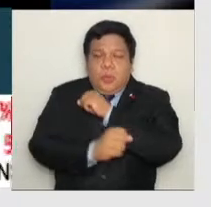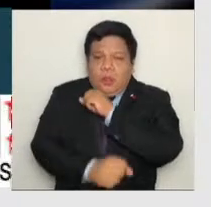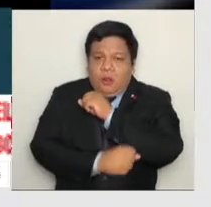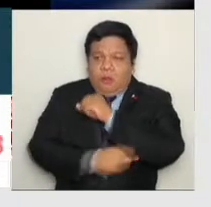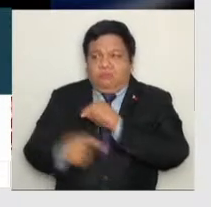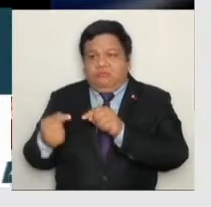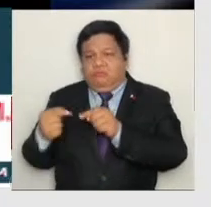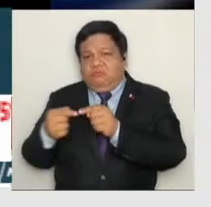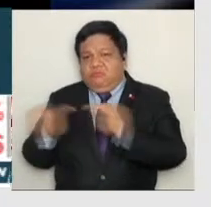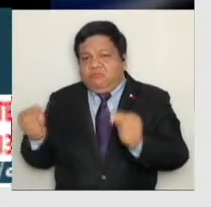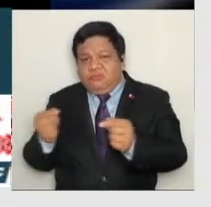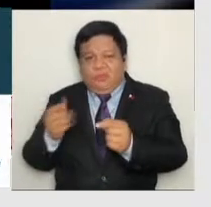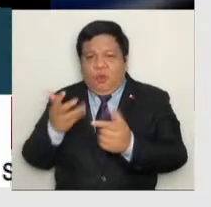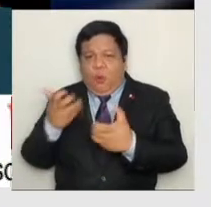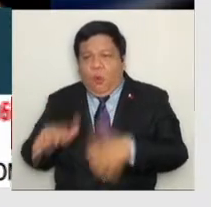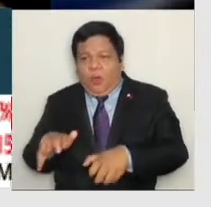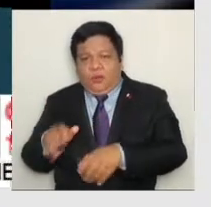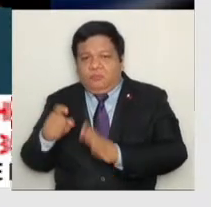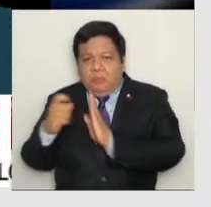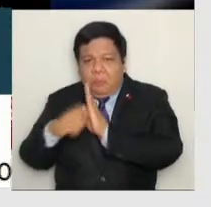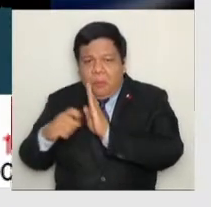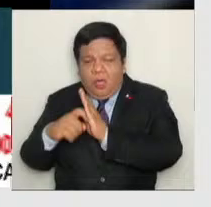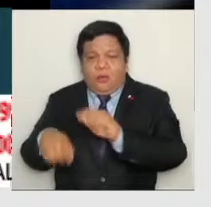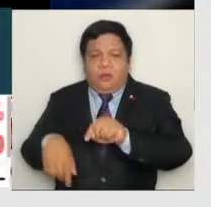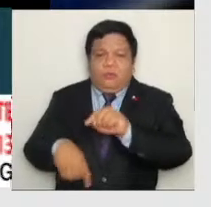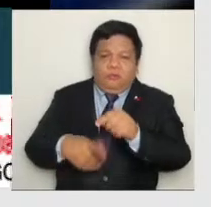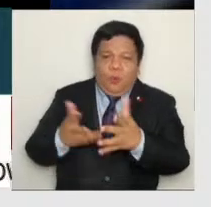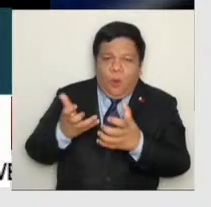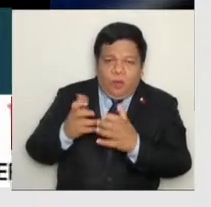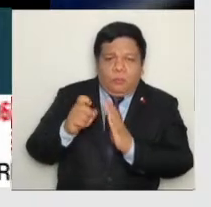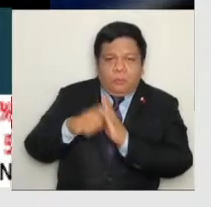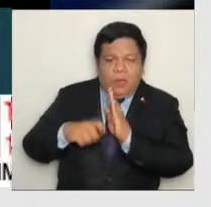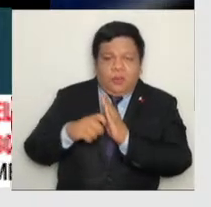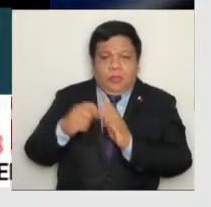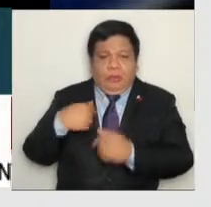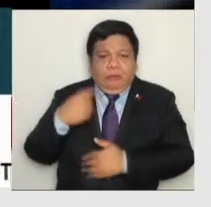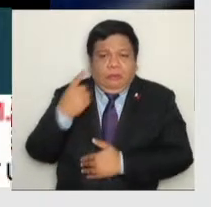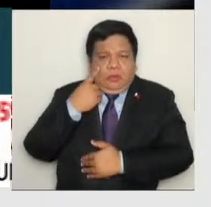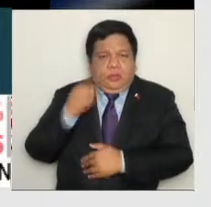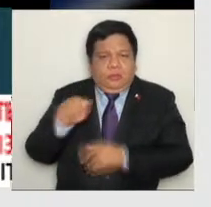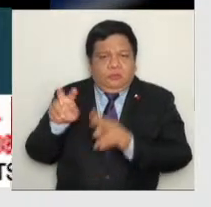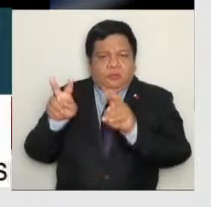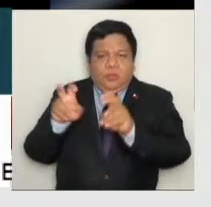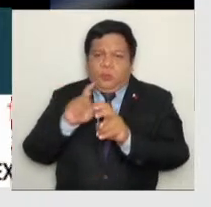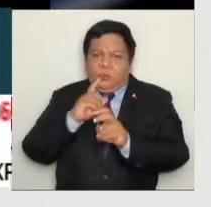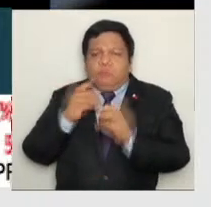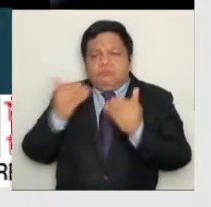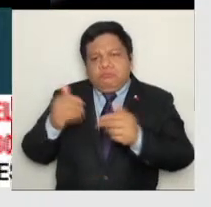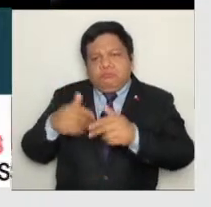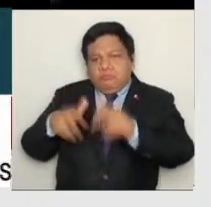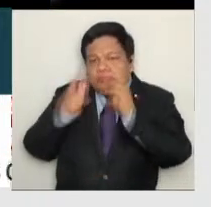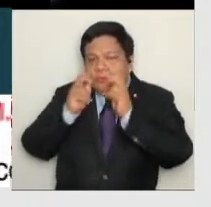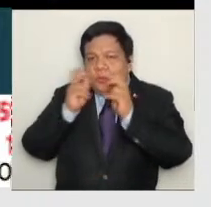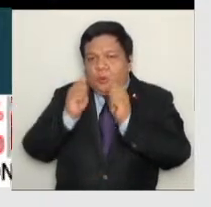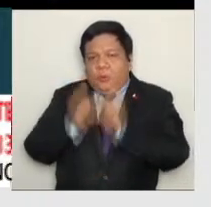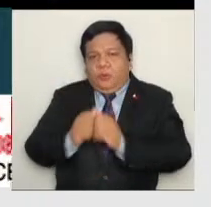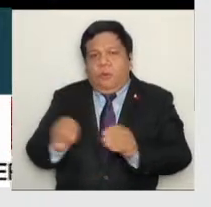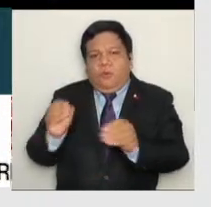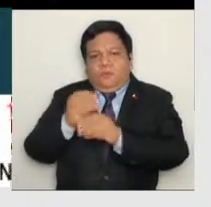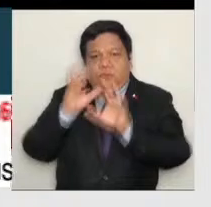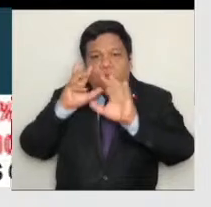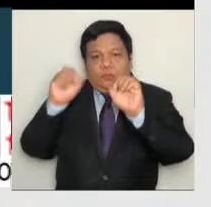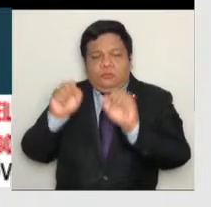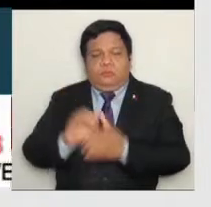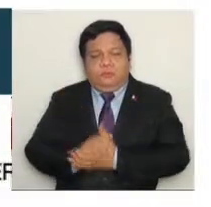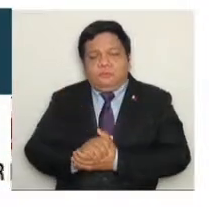and those who favor mining, which I thought really was an issue that should be listened to by the Office of the President. Okay, by the